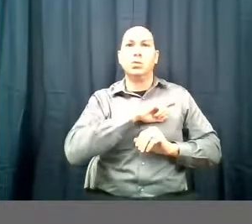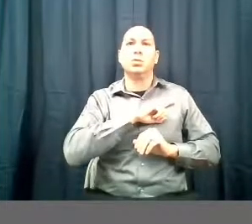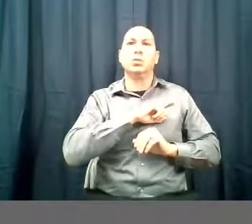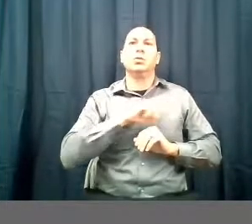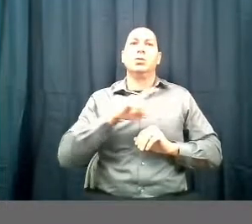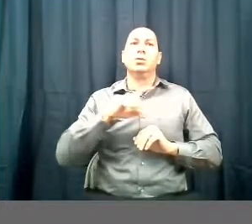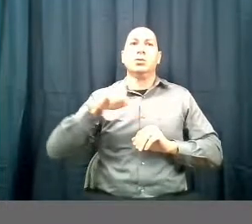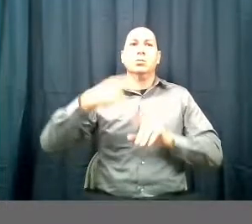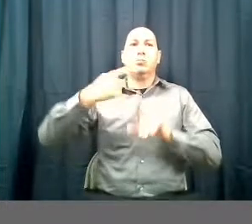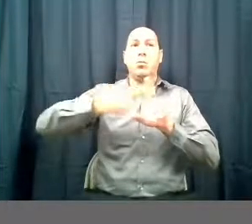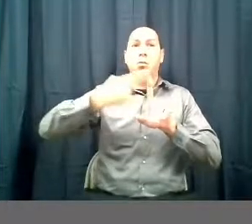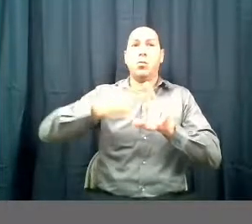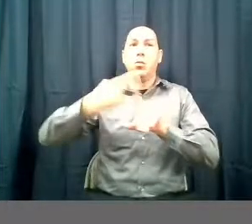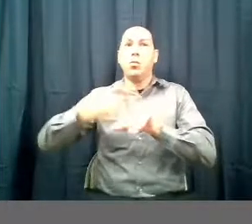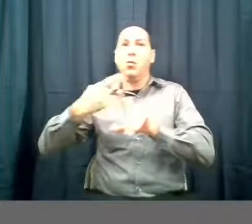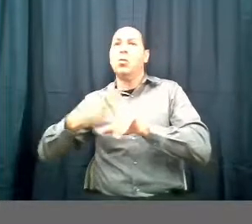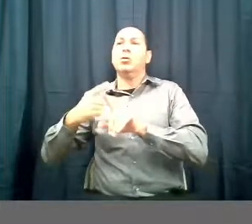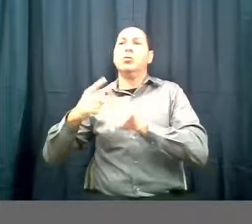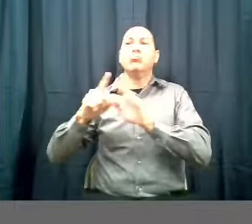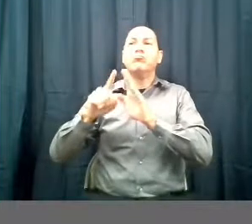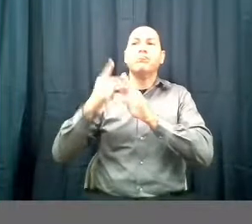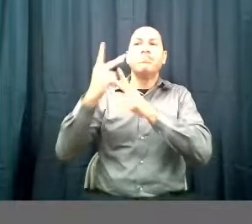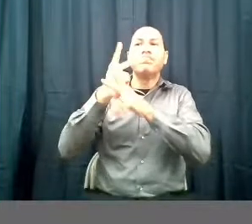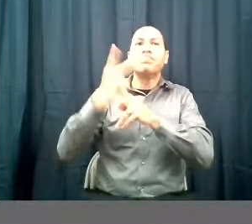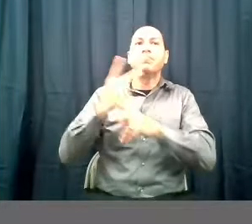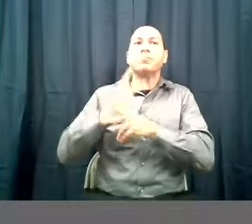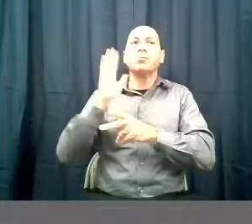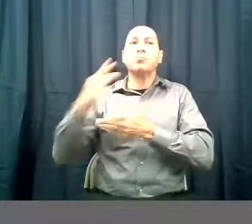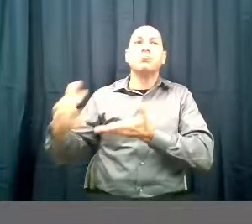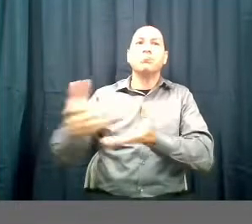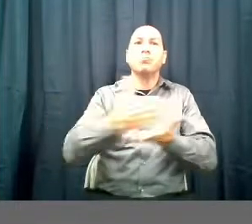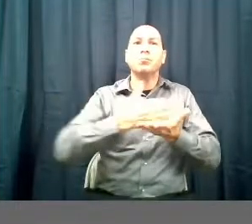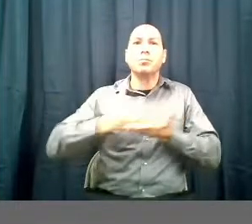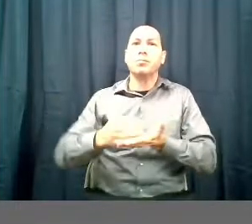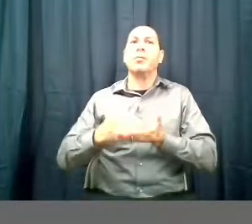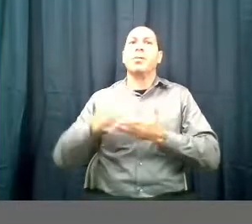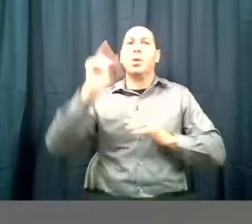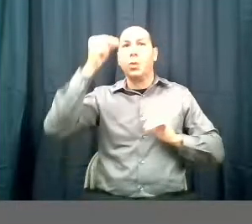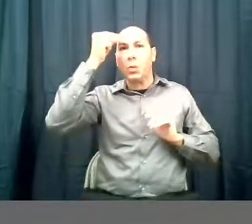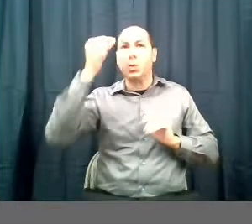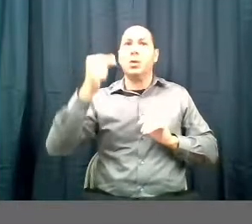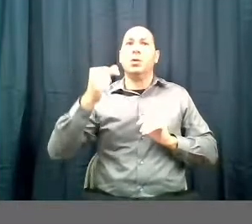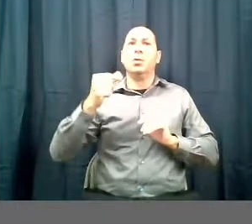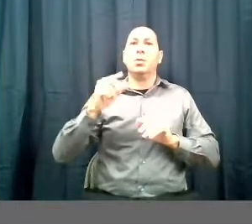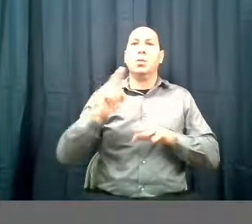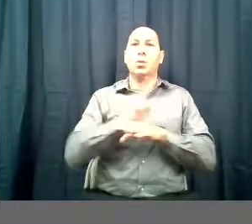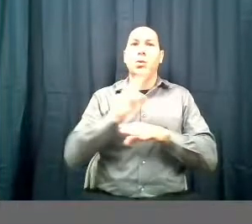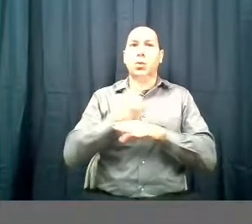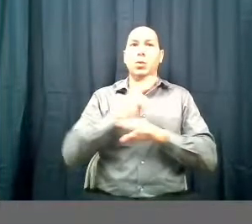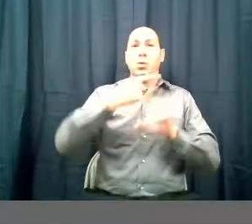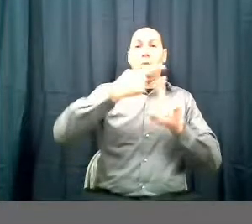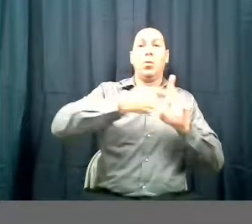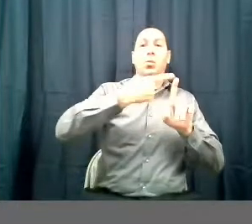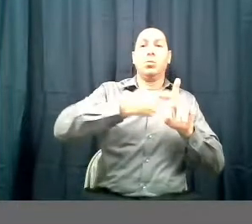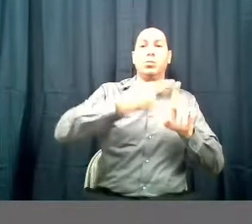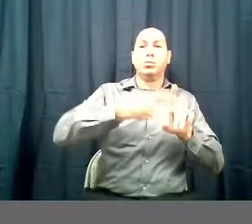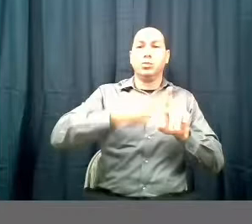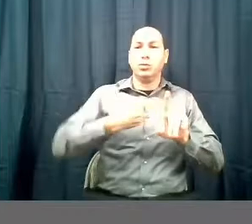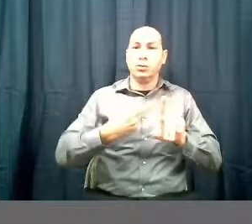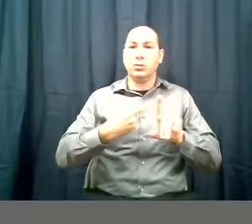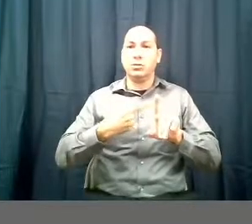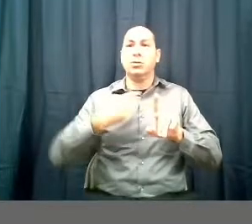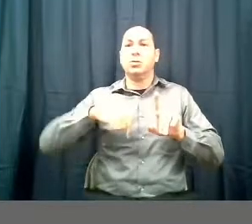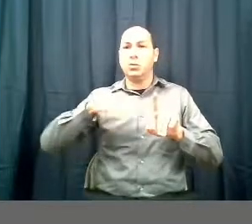board sets annual revenue forecasts that the government then uses to translate into its own monthly forecast. We do monitor